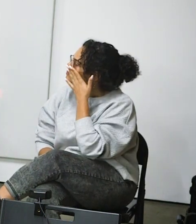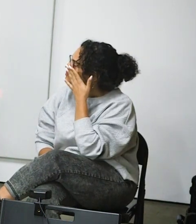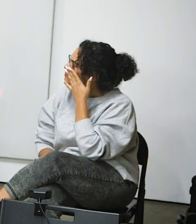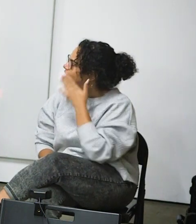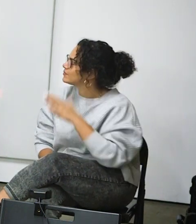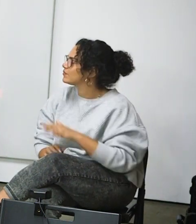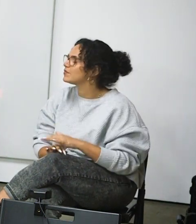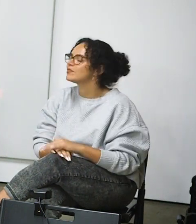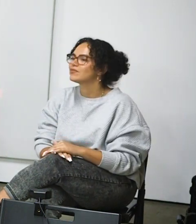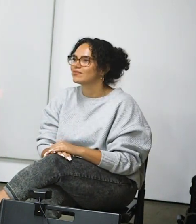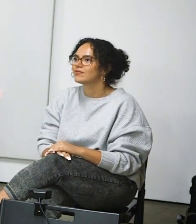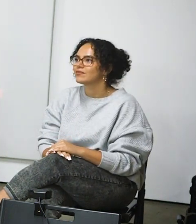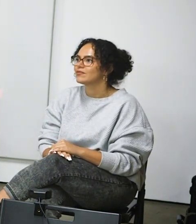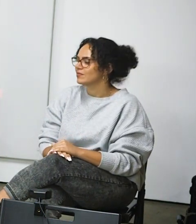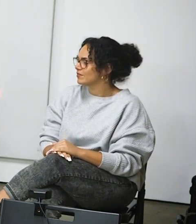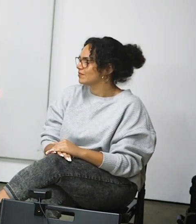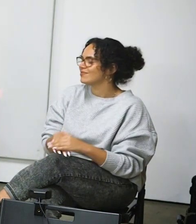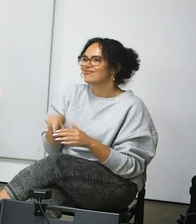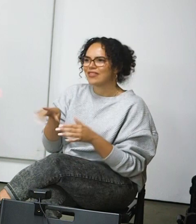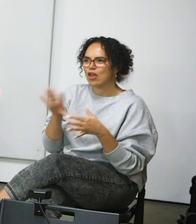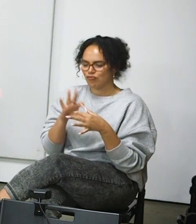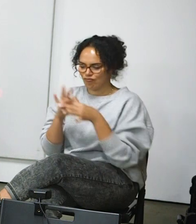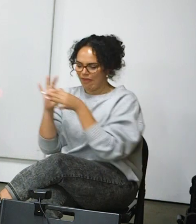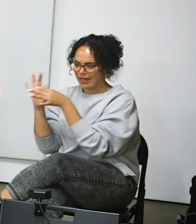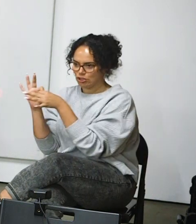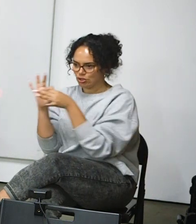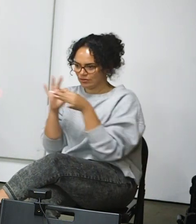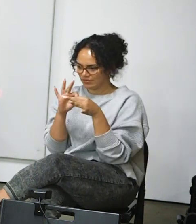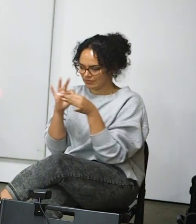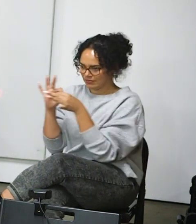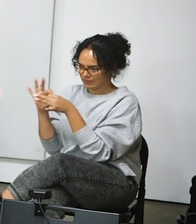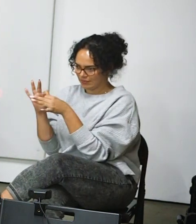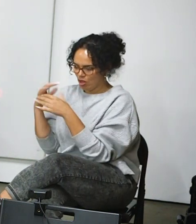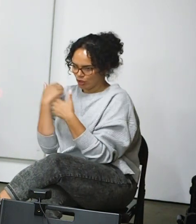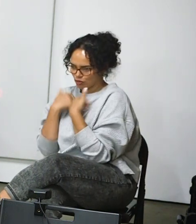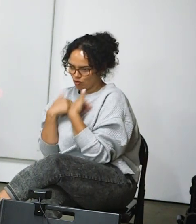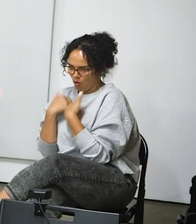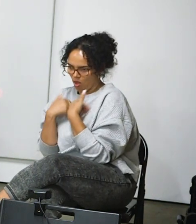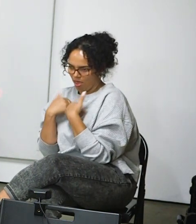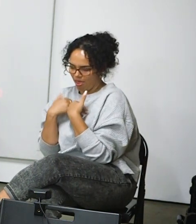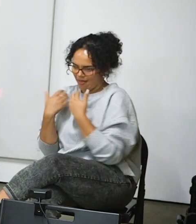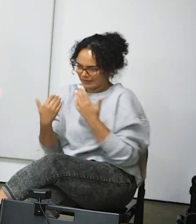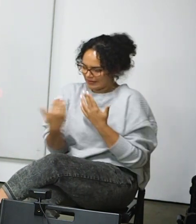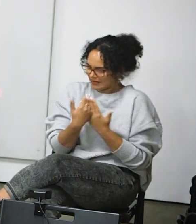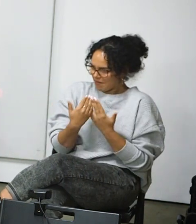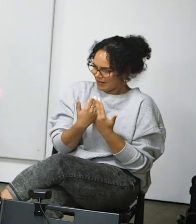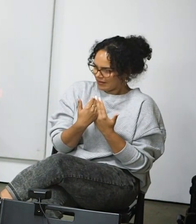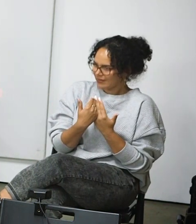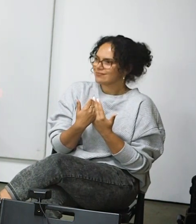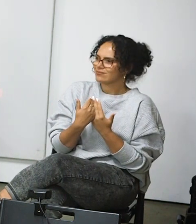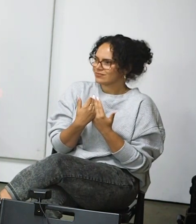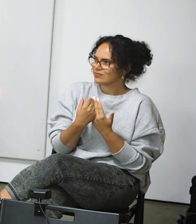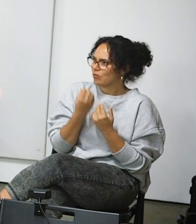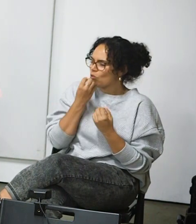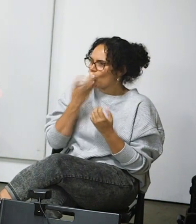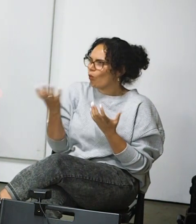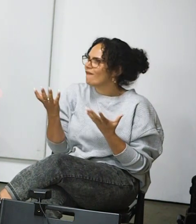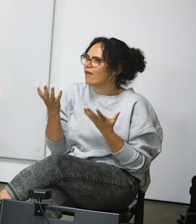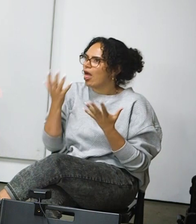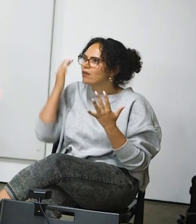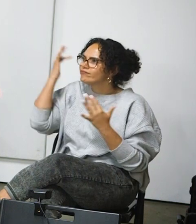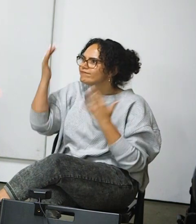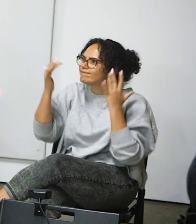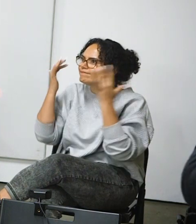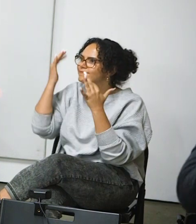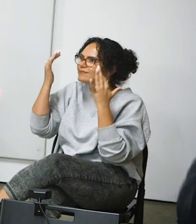approach things, but this relationship between joy and accessibility is perhaps an interesting way to help start to think about these new ways of thinking